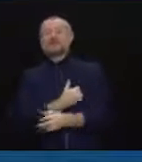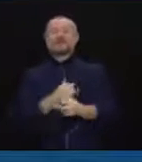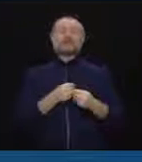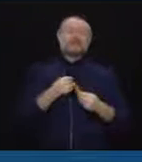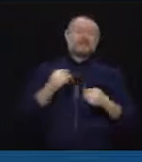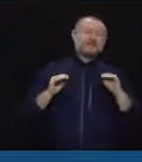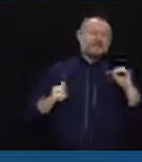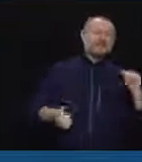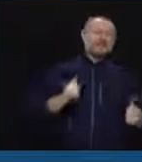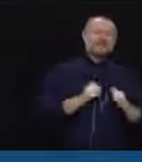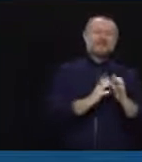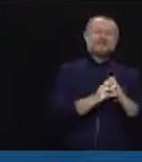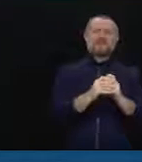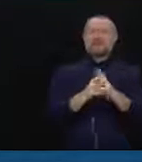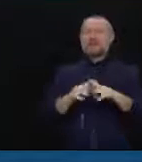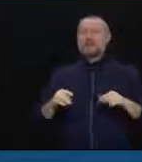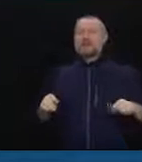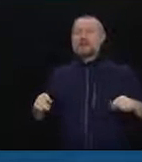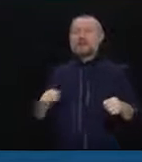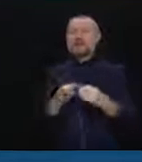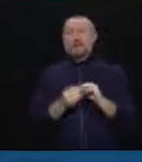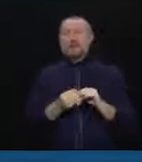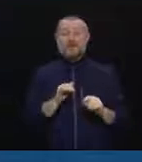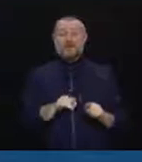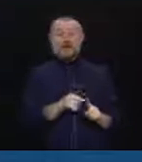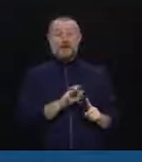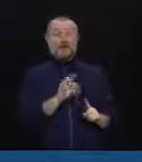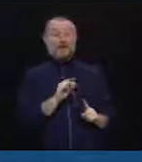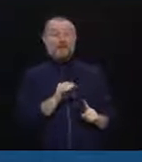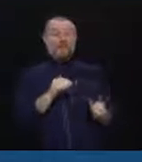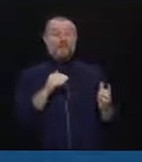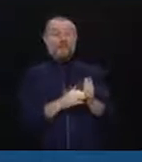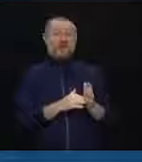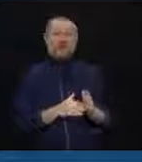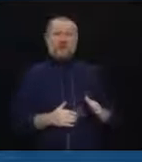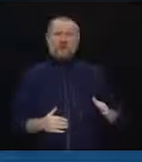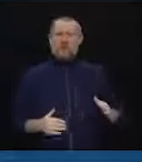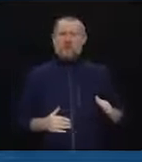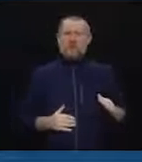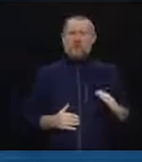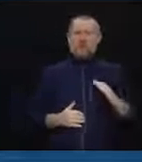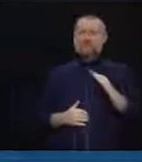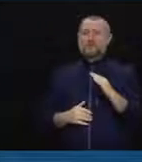number, 90,000 people, 90,000 New Yorkers